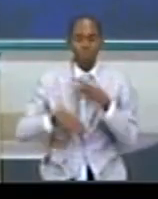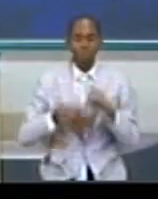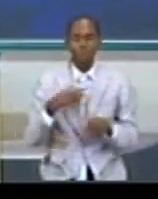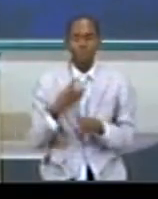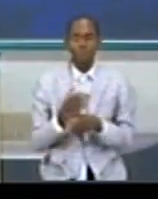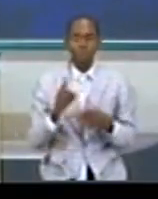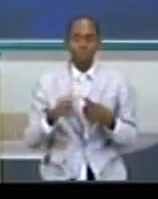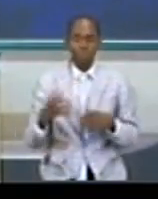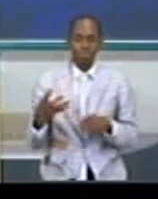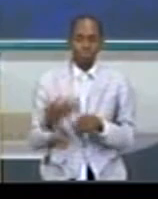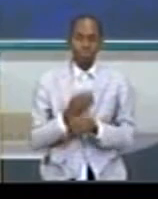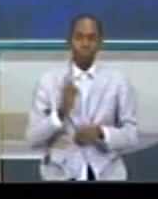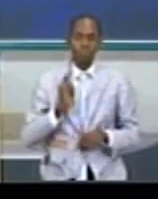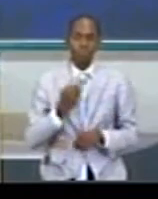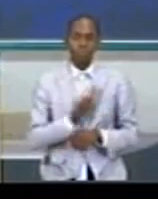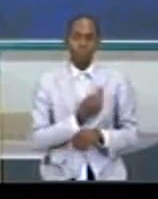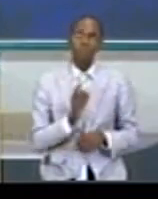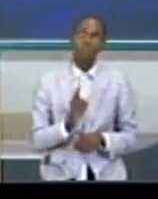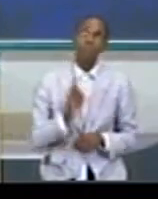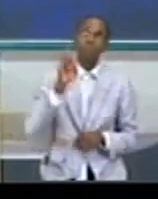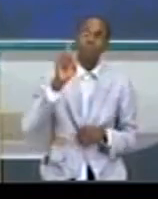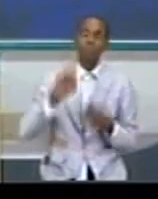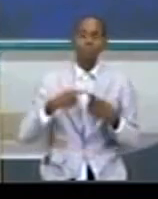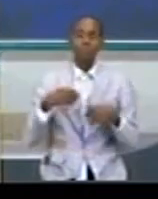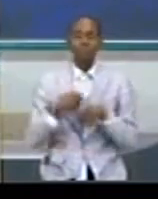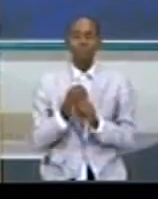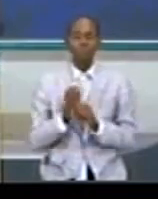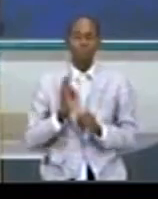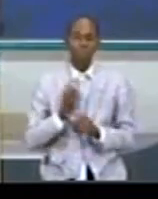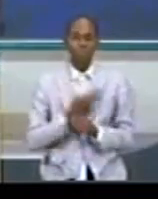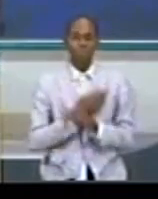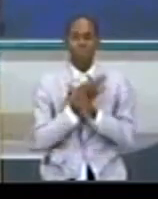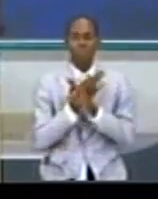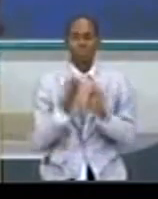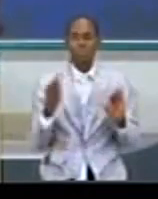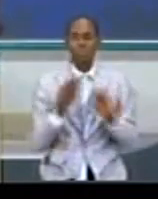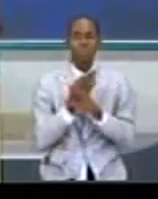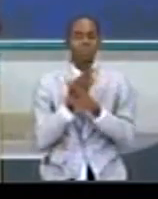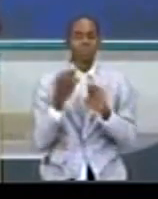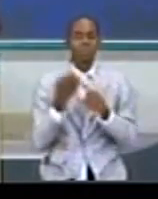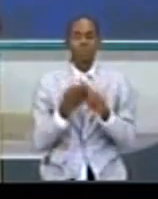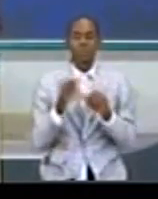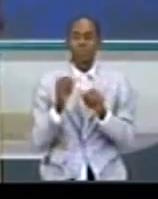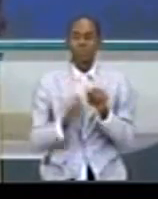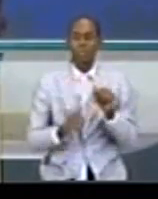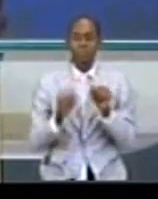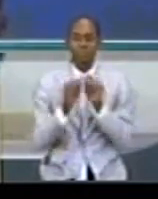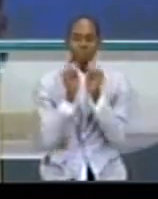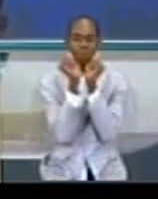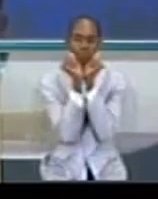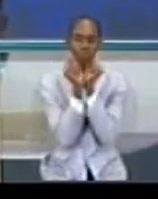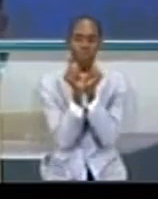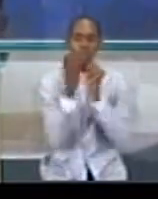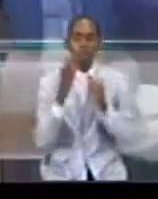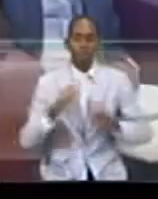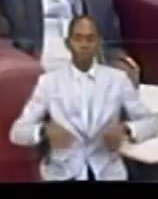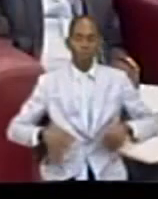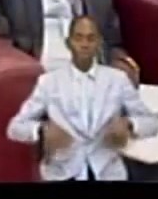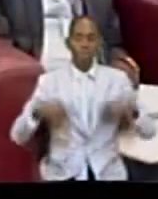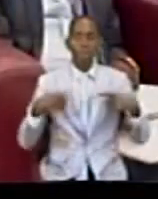us up, and to make us free, free from every bondage of life. You are free